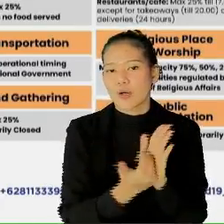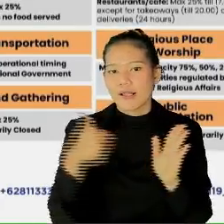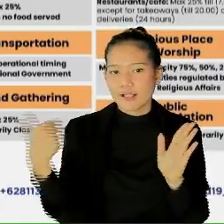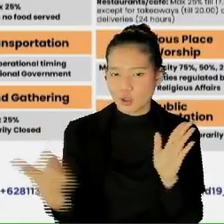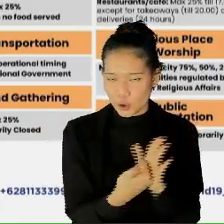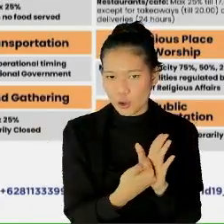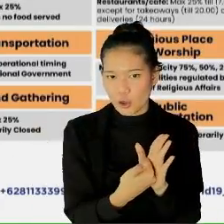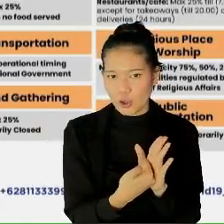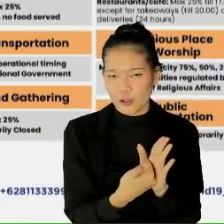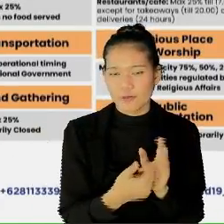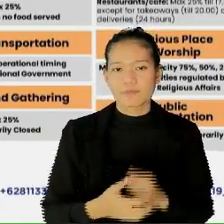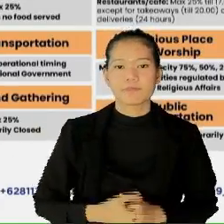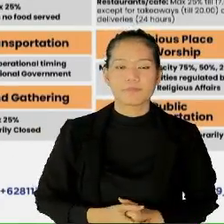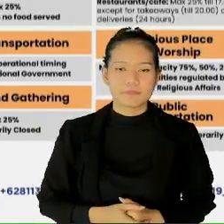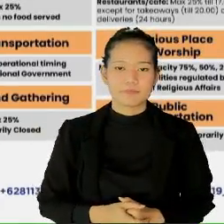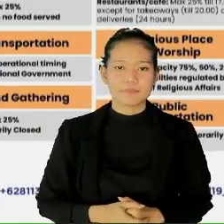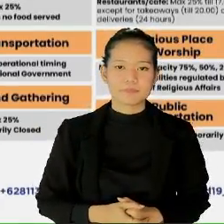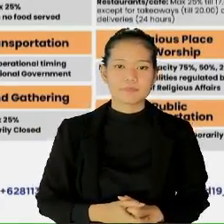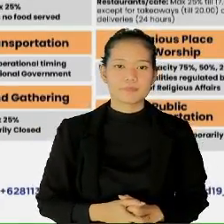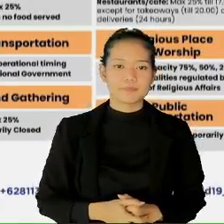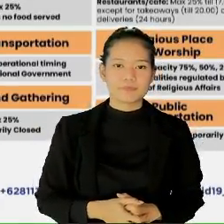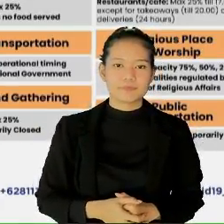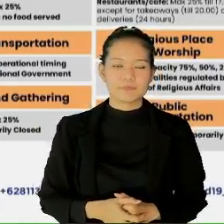of the positivity rate.